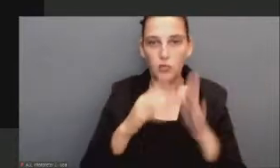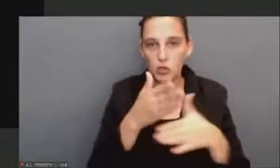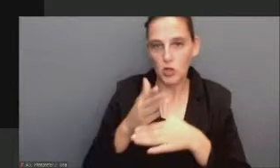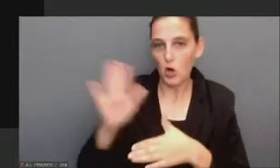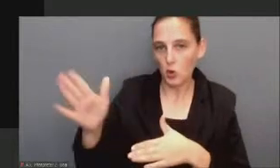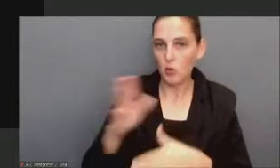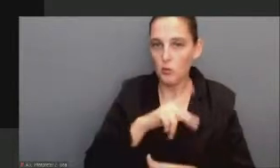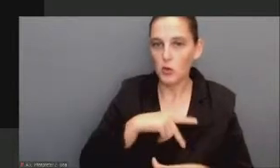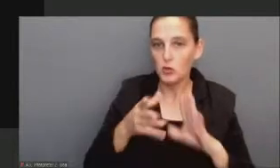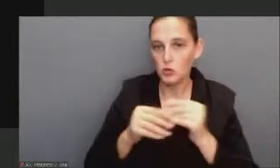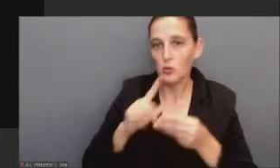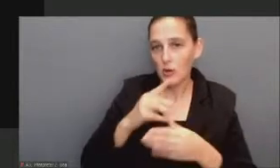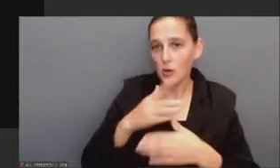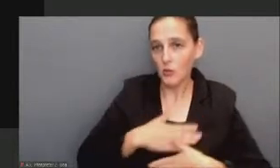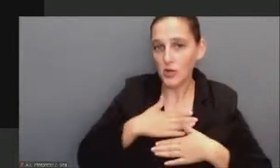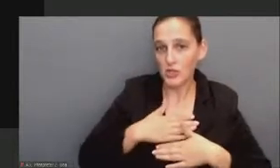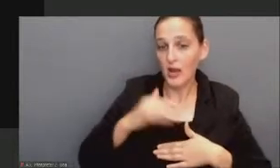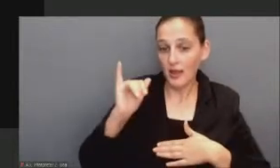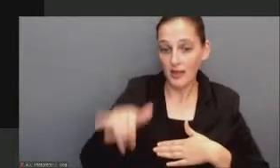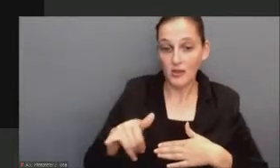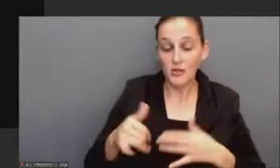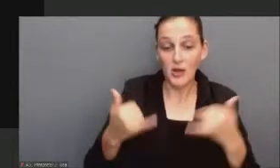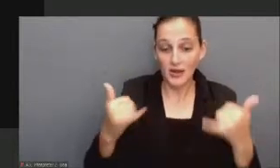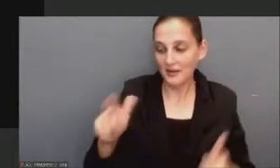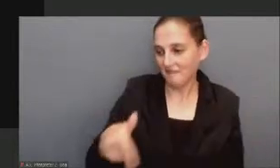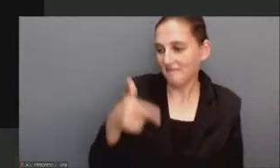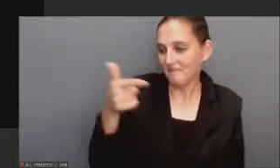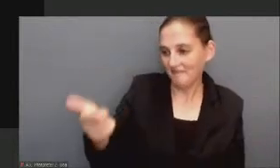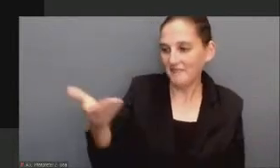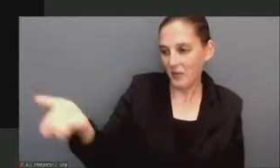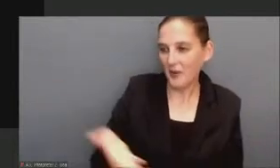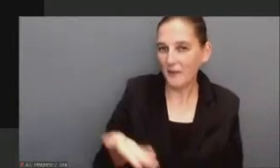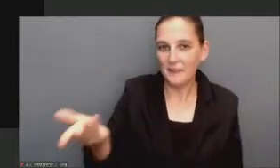that. And with that, the floor is yours. Welcome.